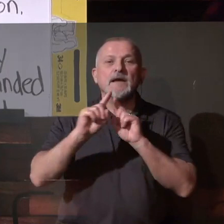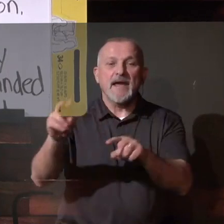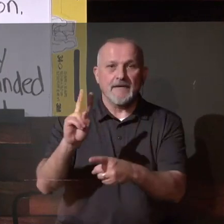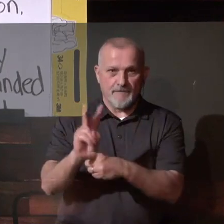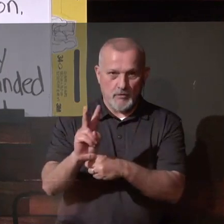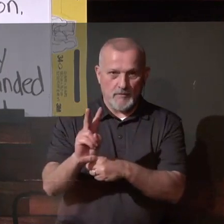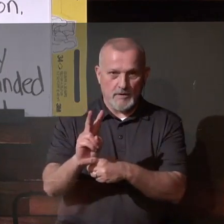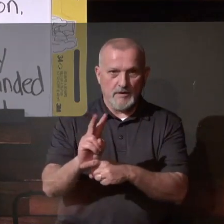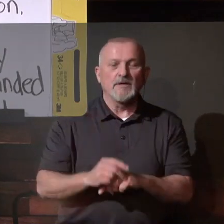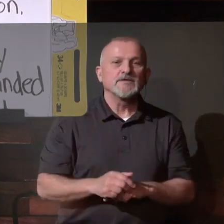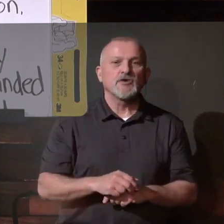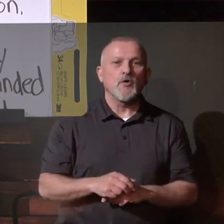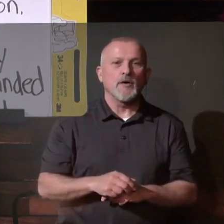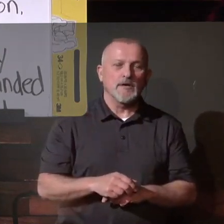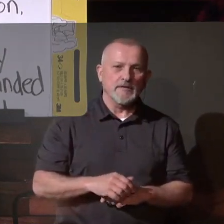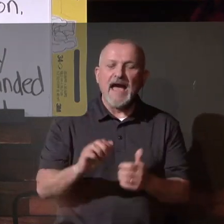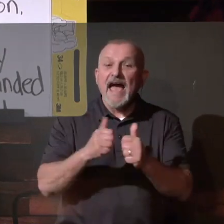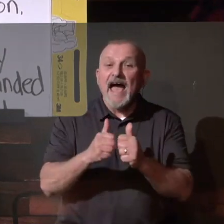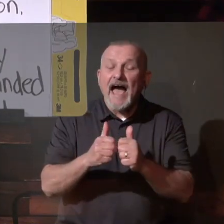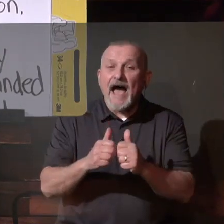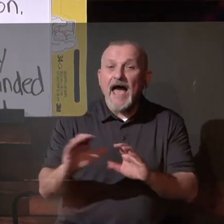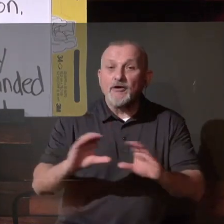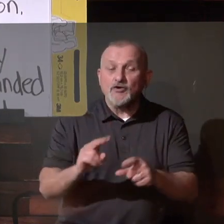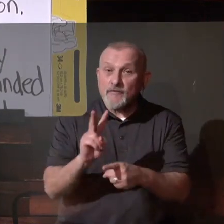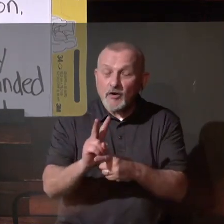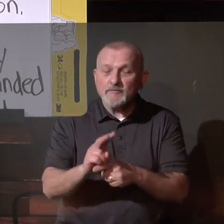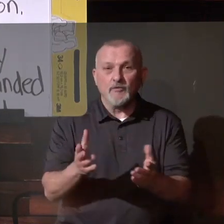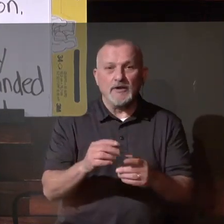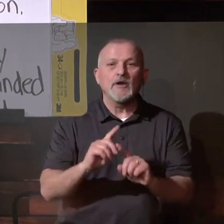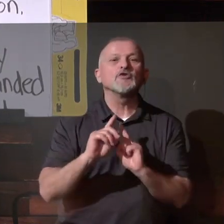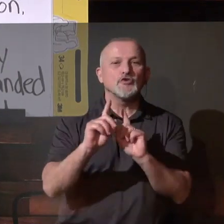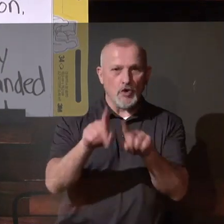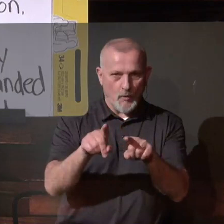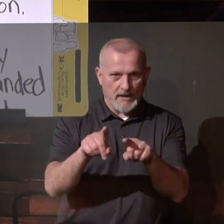Going is one. What's the next one? You got it.